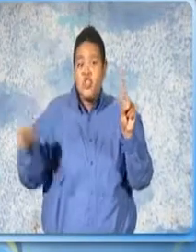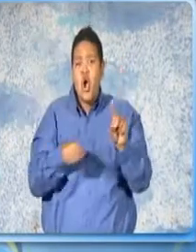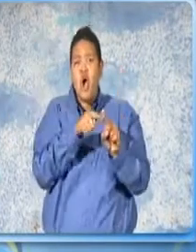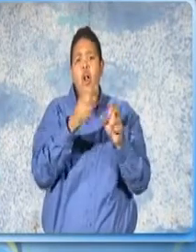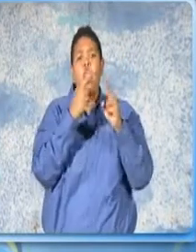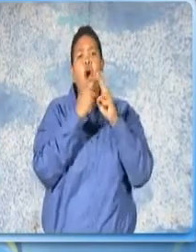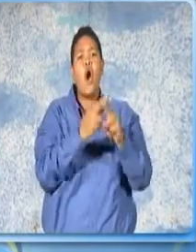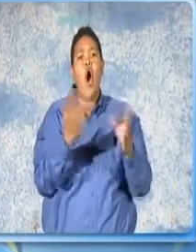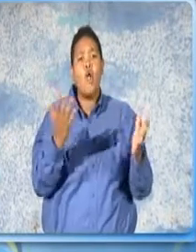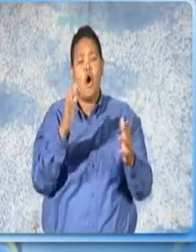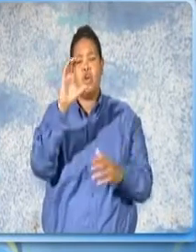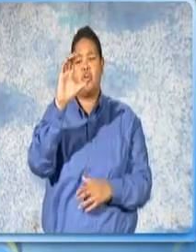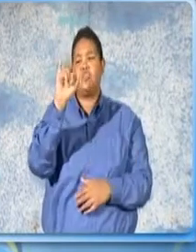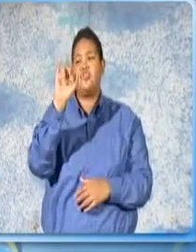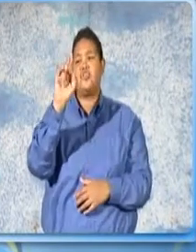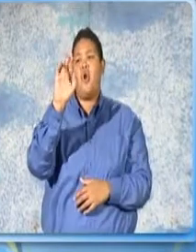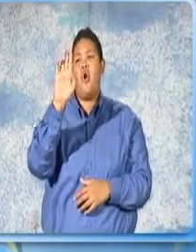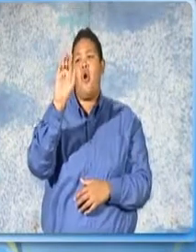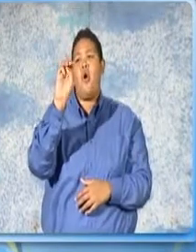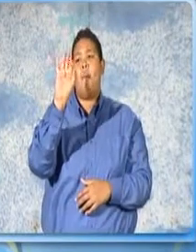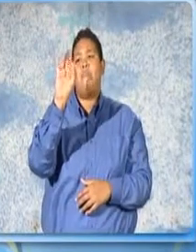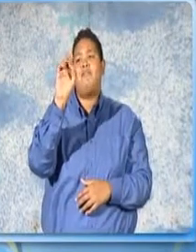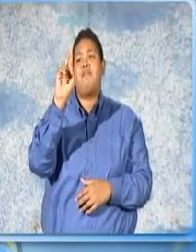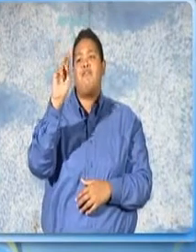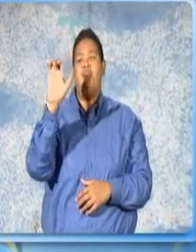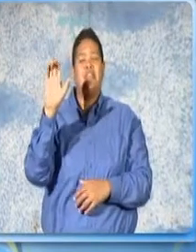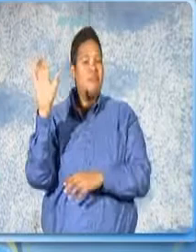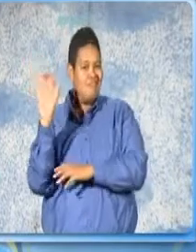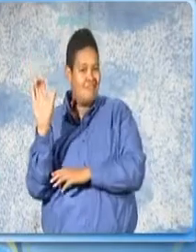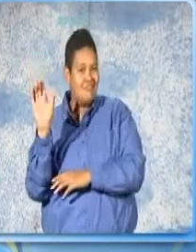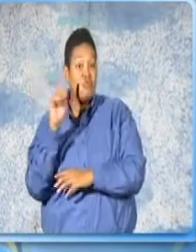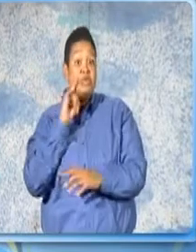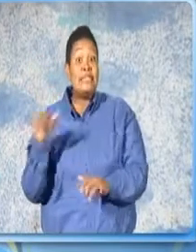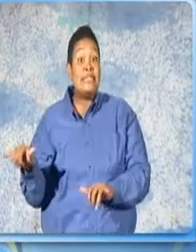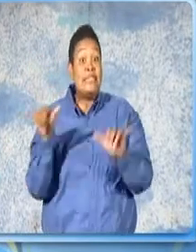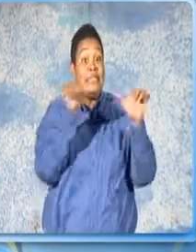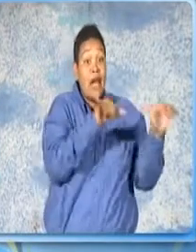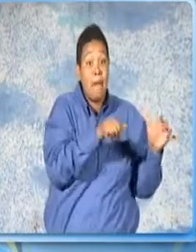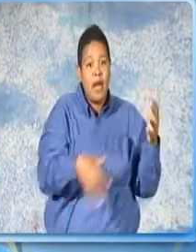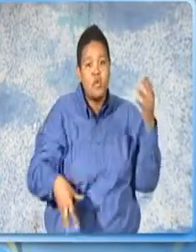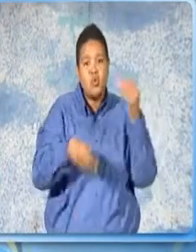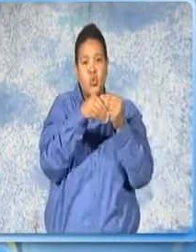its circumference, which is the same as the total distance around it.